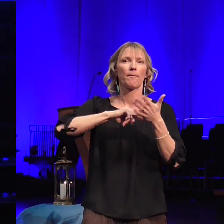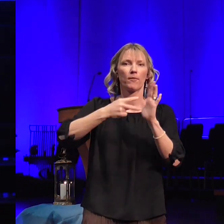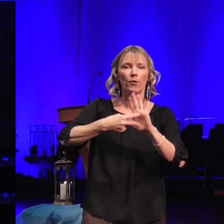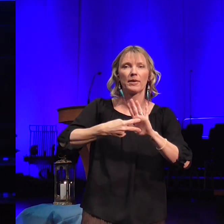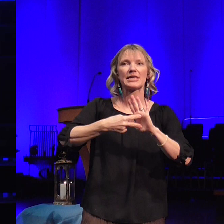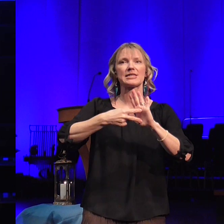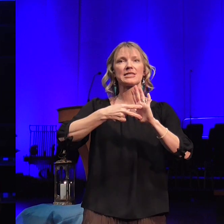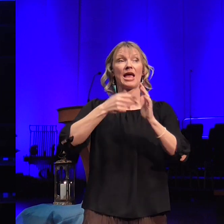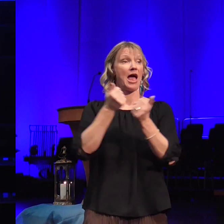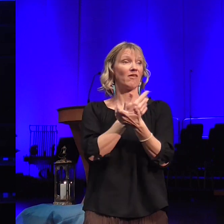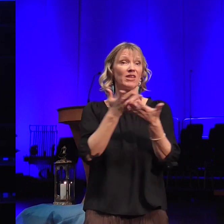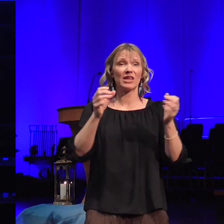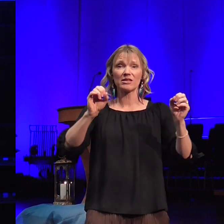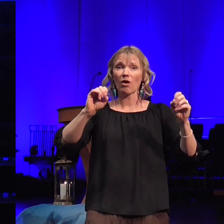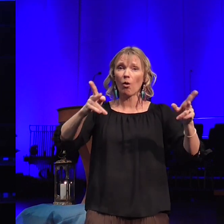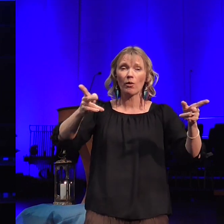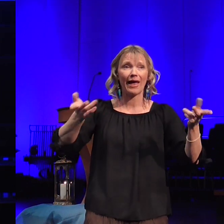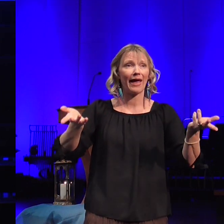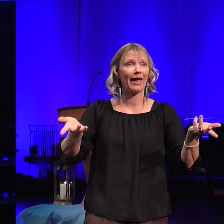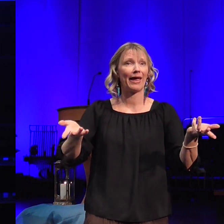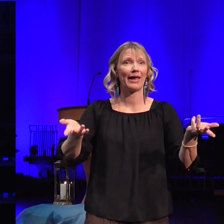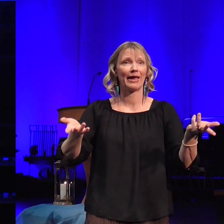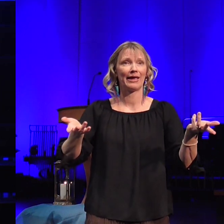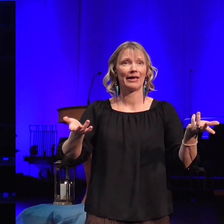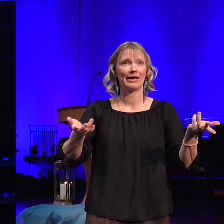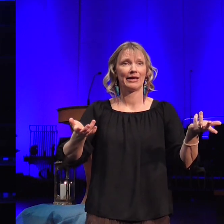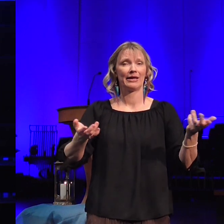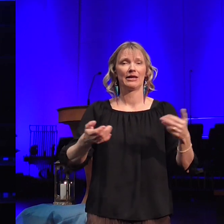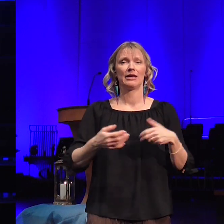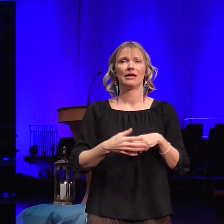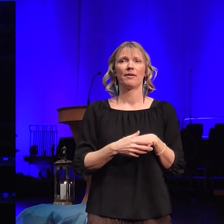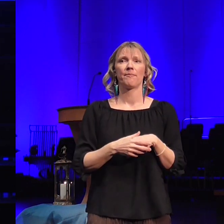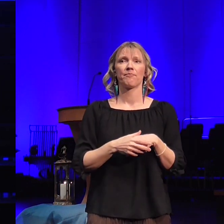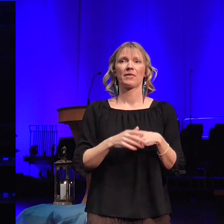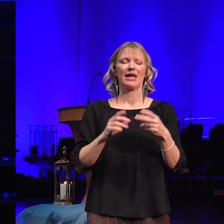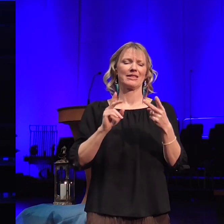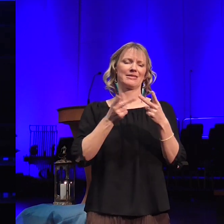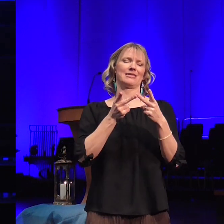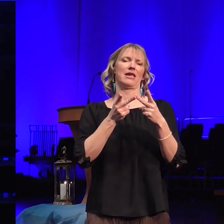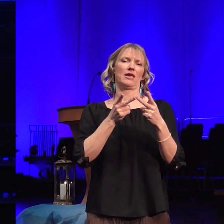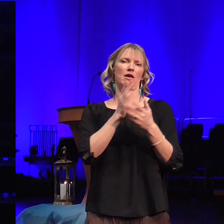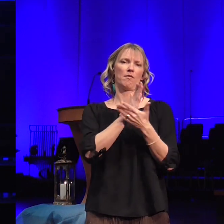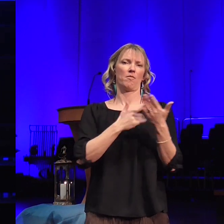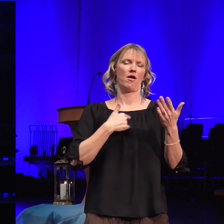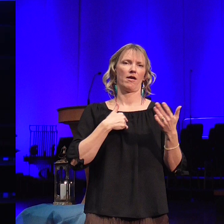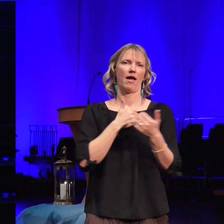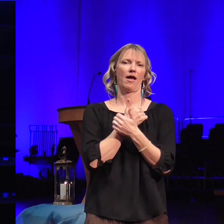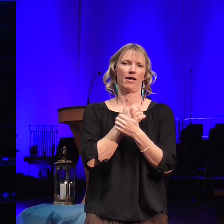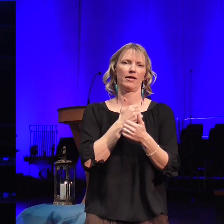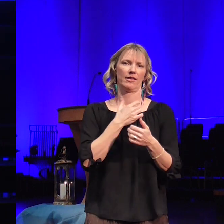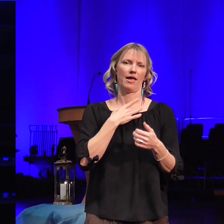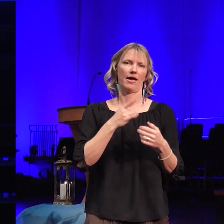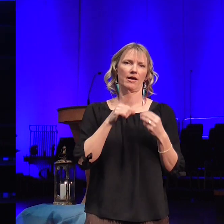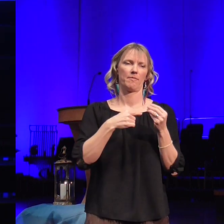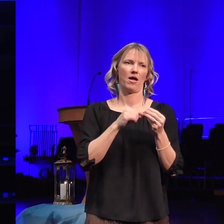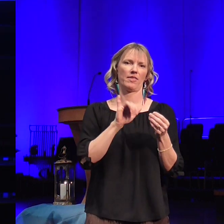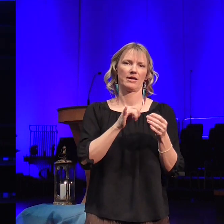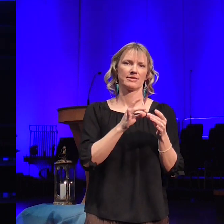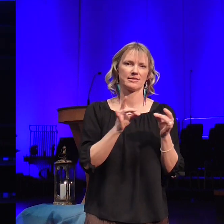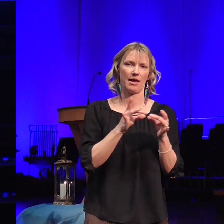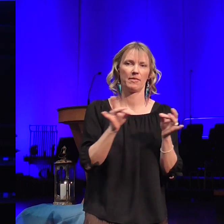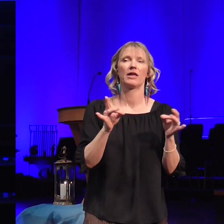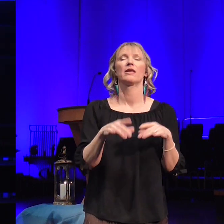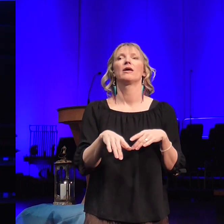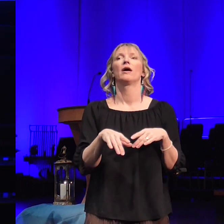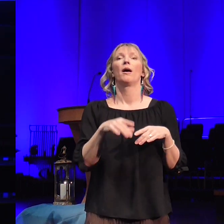of everything is okay-ness. You know, the second part I love about that statement, it's so interesting. Be still